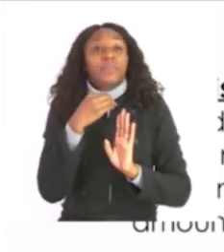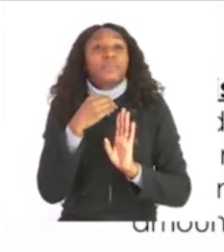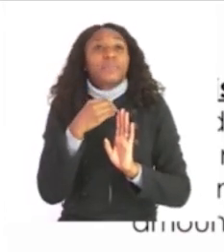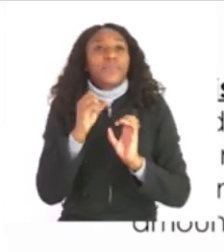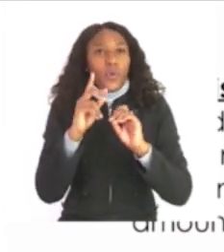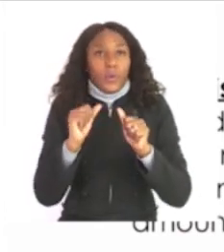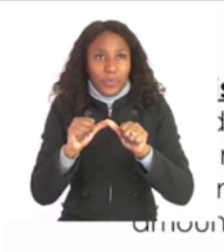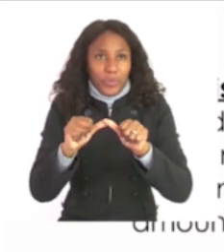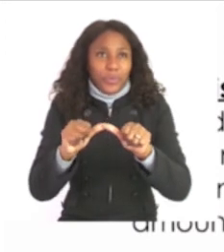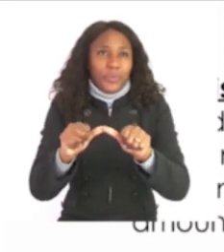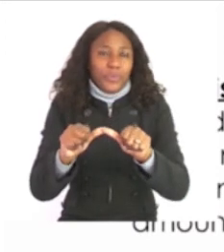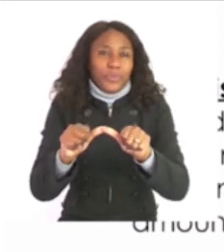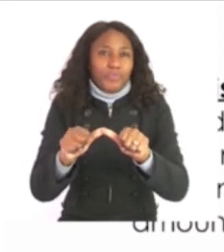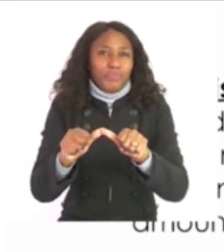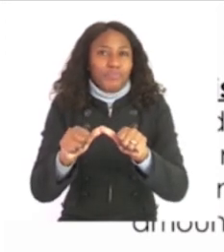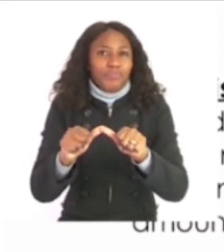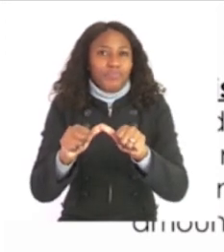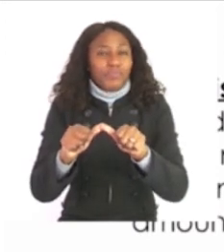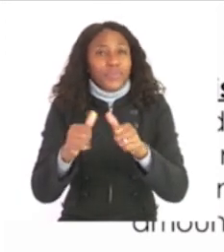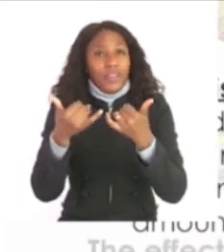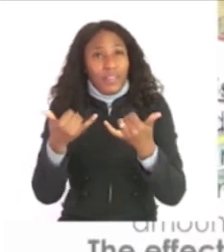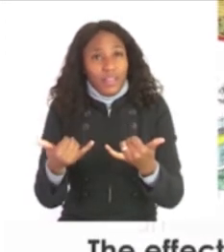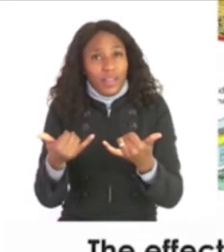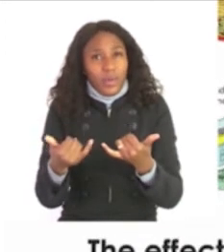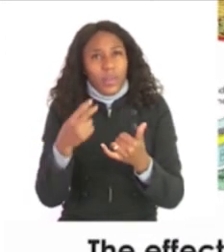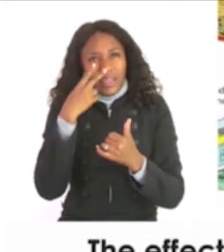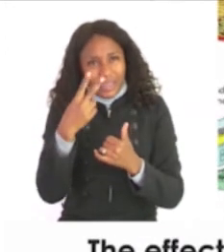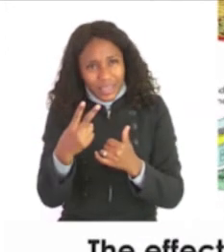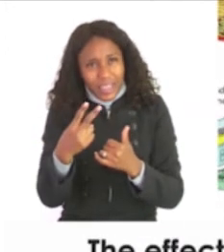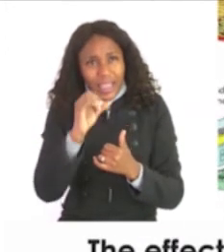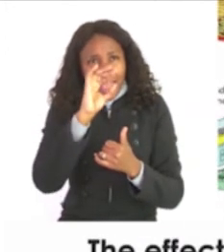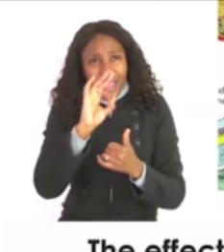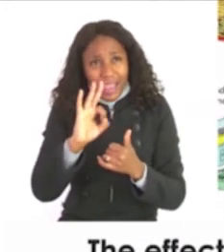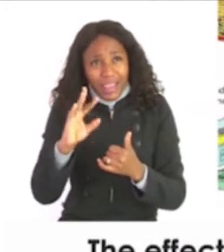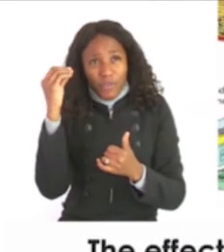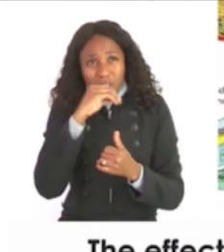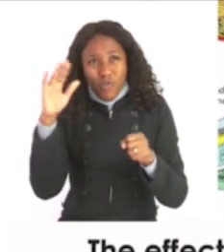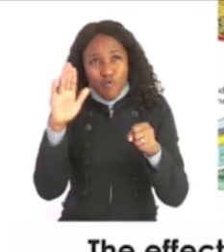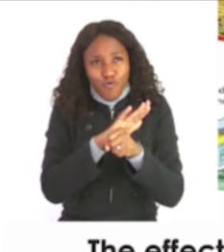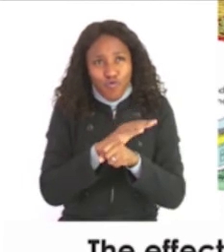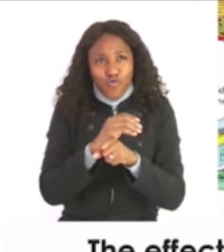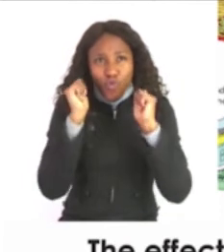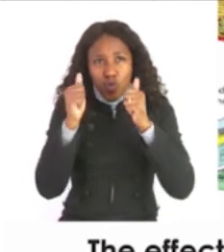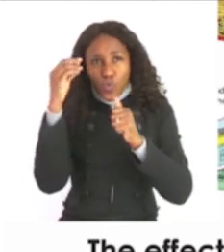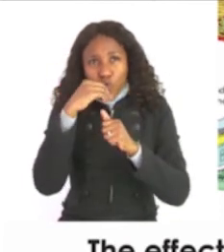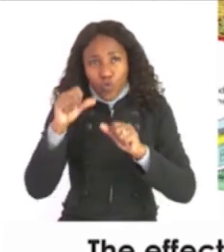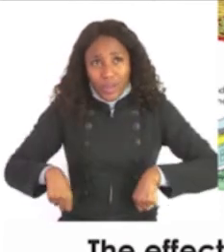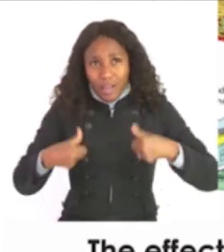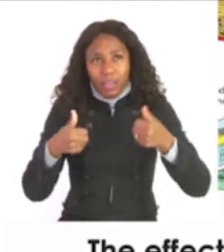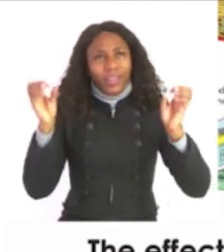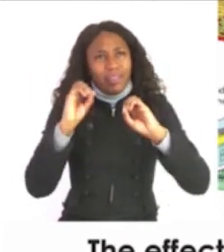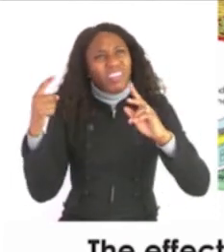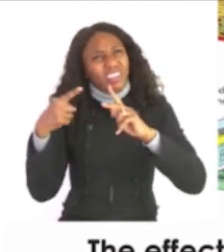let's continue. Next, we look at the effects of poor eating habits in relation to lack of variety of